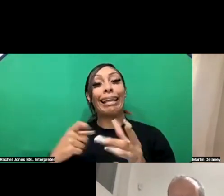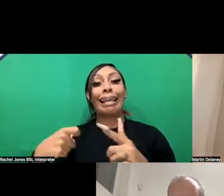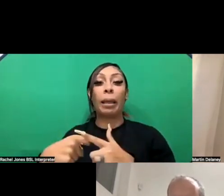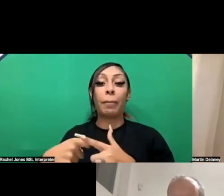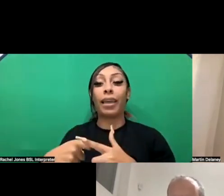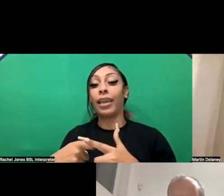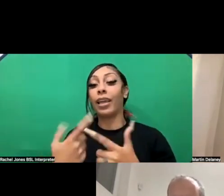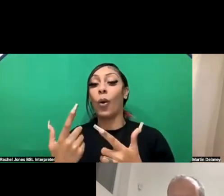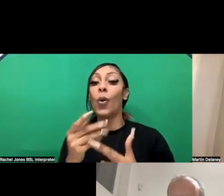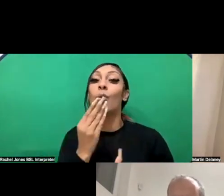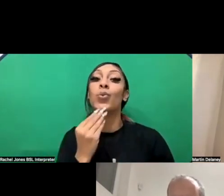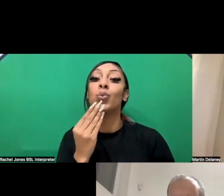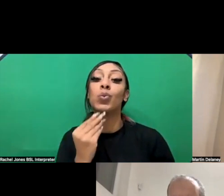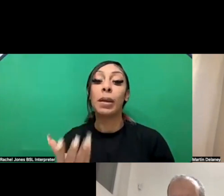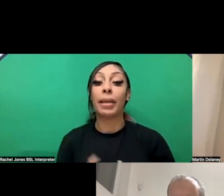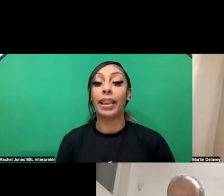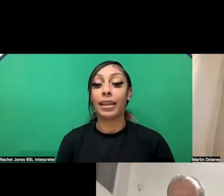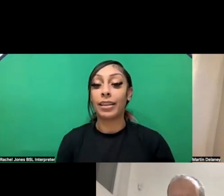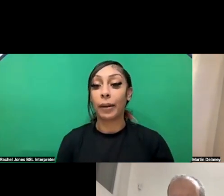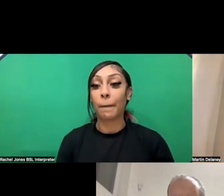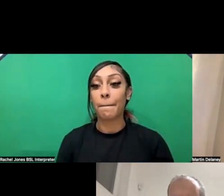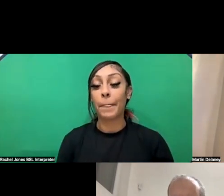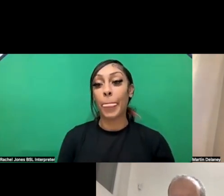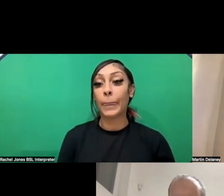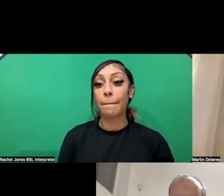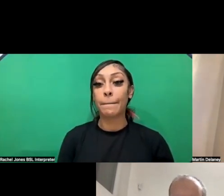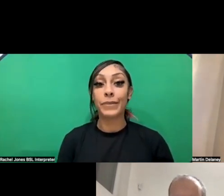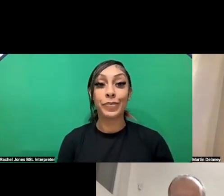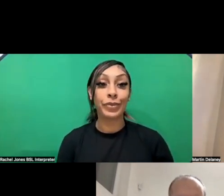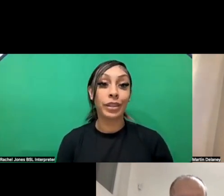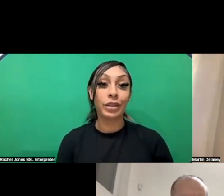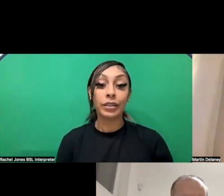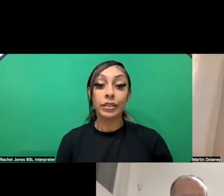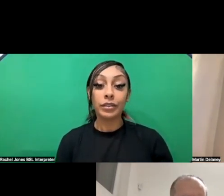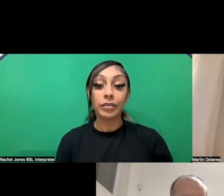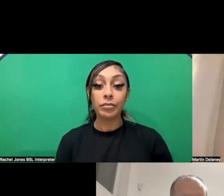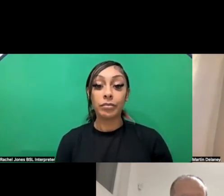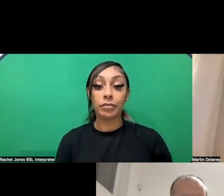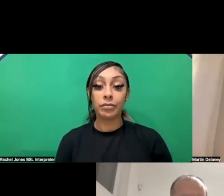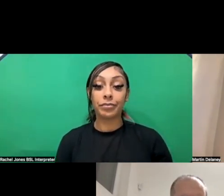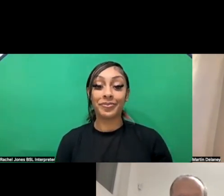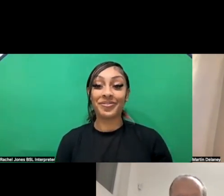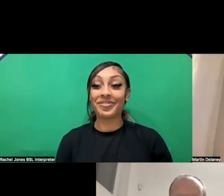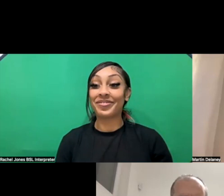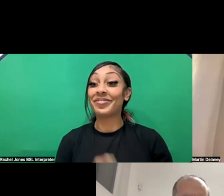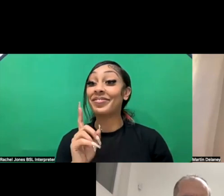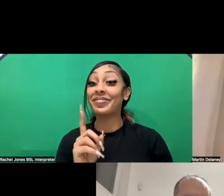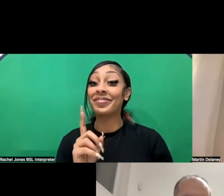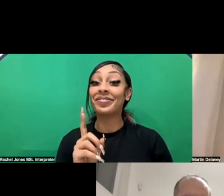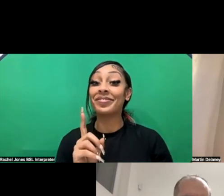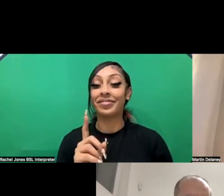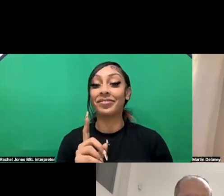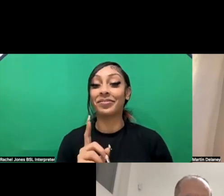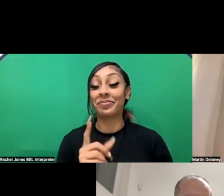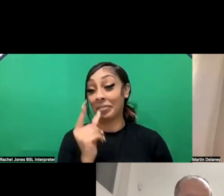Elizabeth, you're welcome to add to that following what was just said as well. I don't know if you have anything to add, but yeah. Well, I